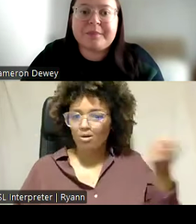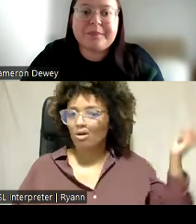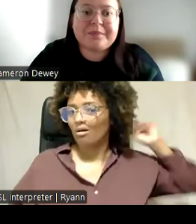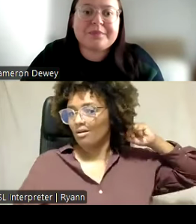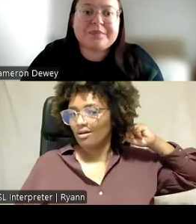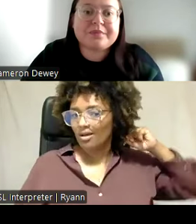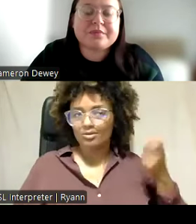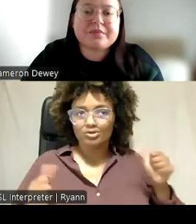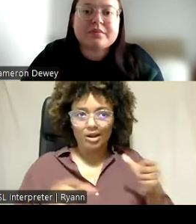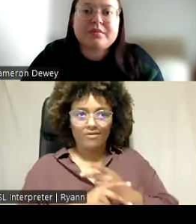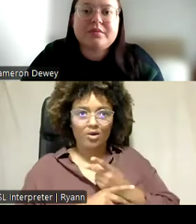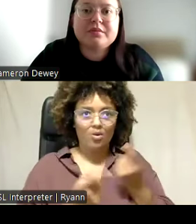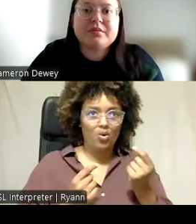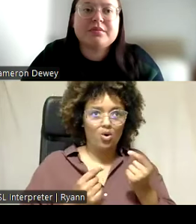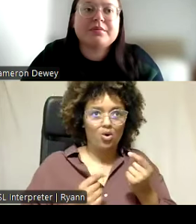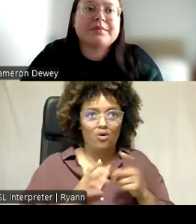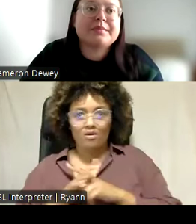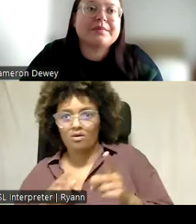there.